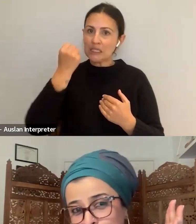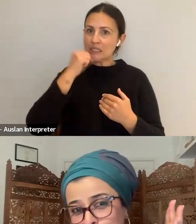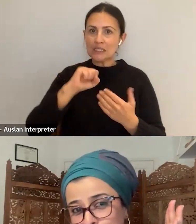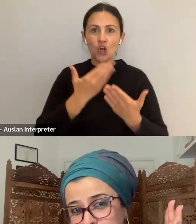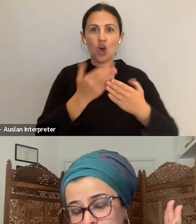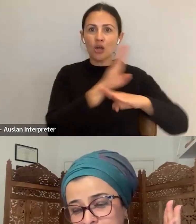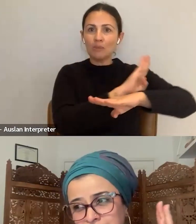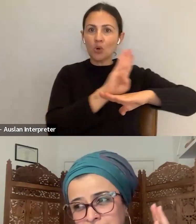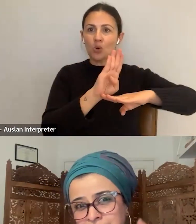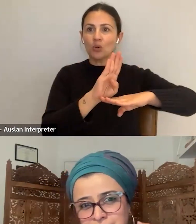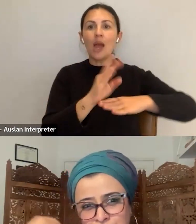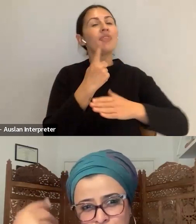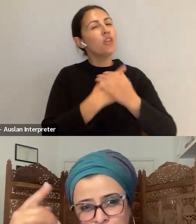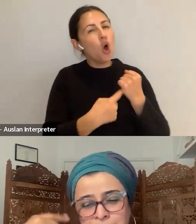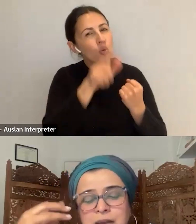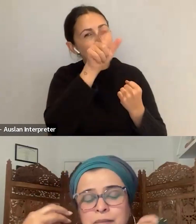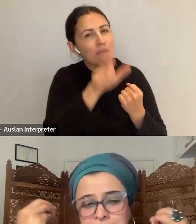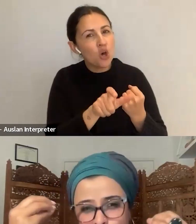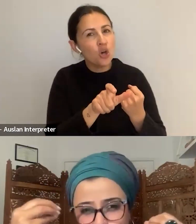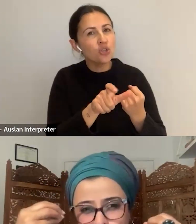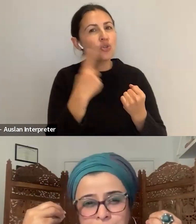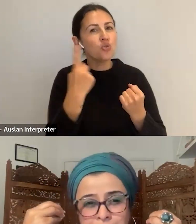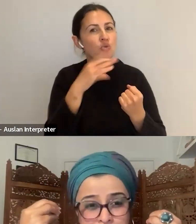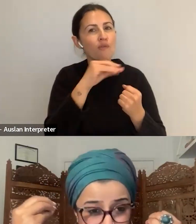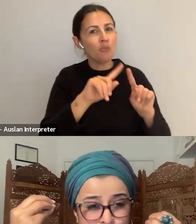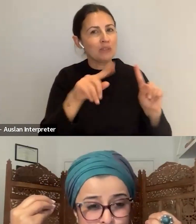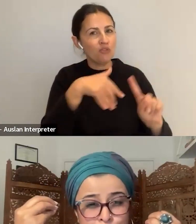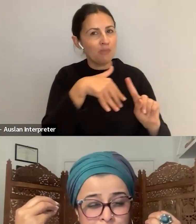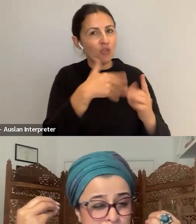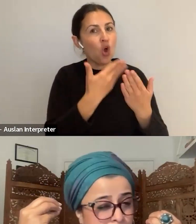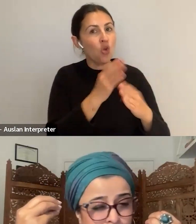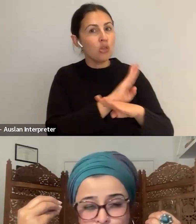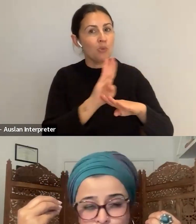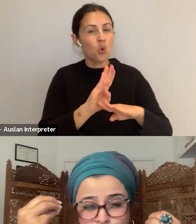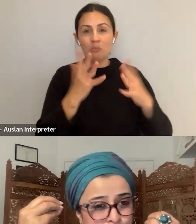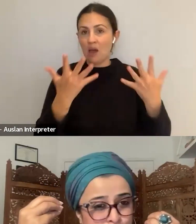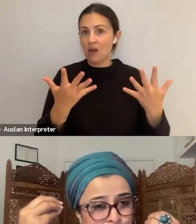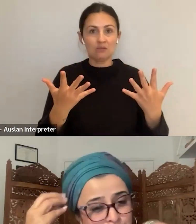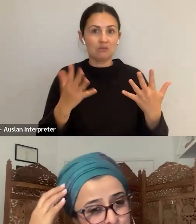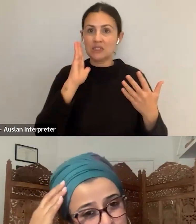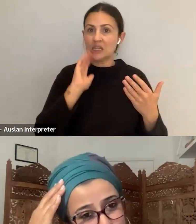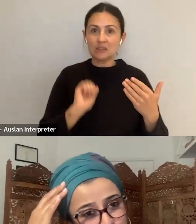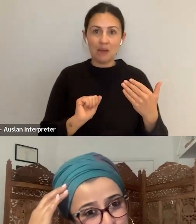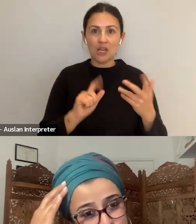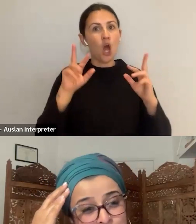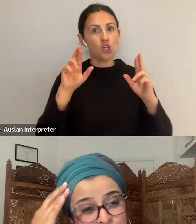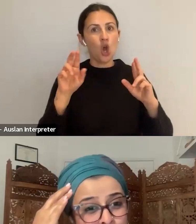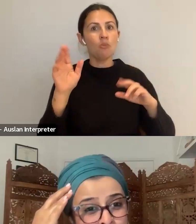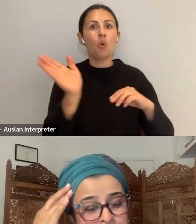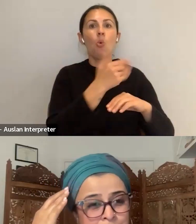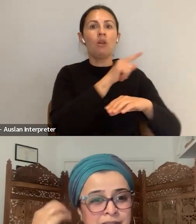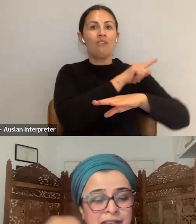of color on the board. So then it does, I'm like, let's hope that they can stay on the board, that there's some culturally